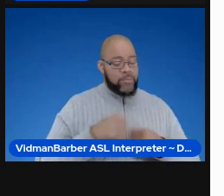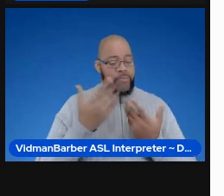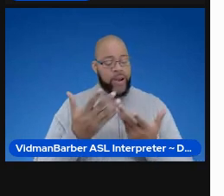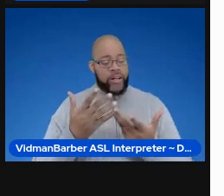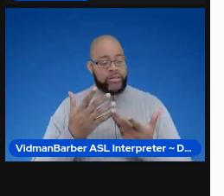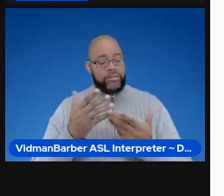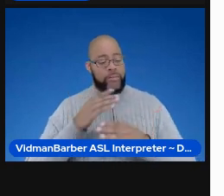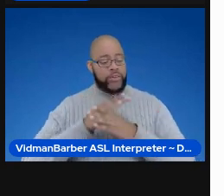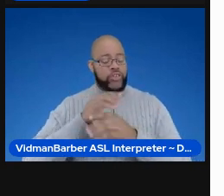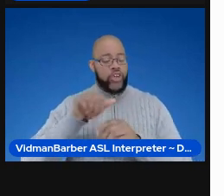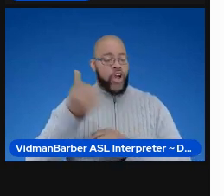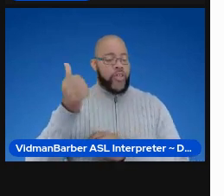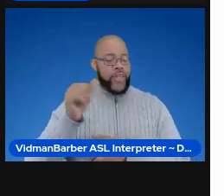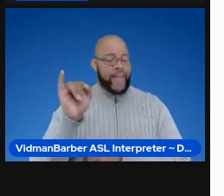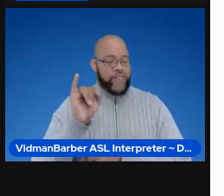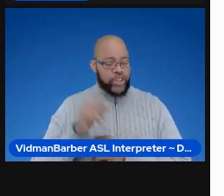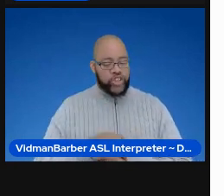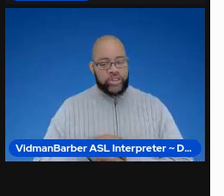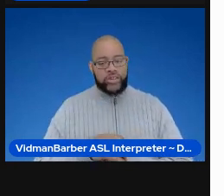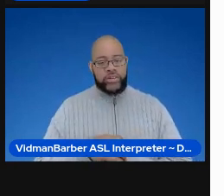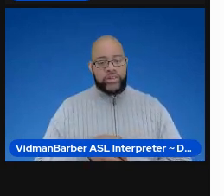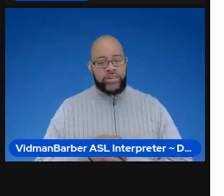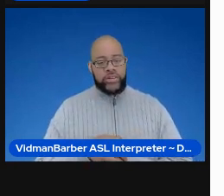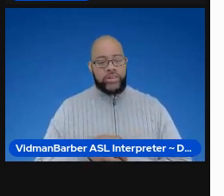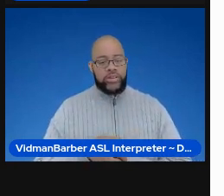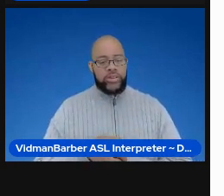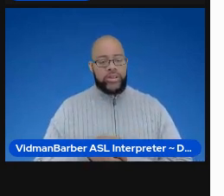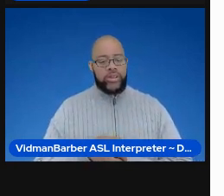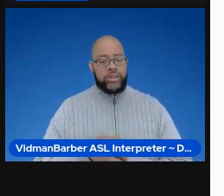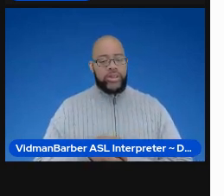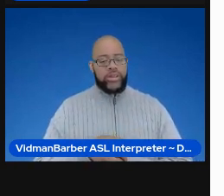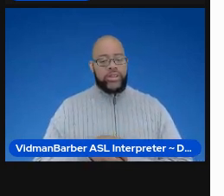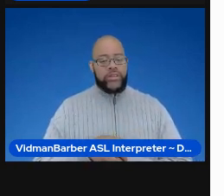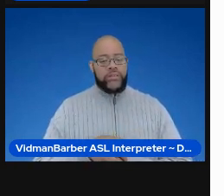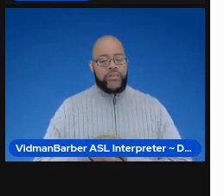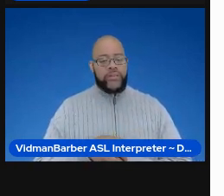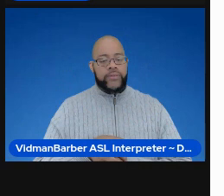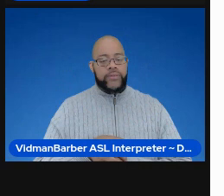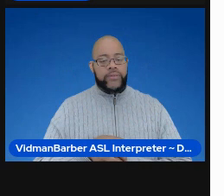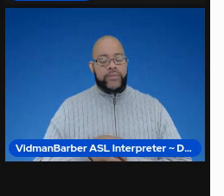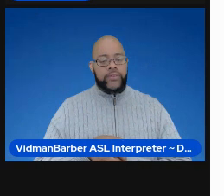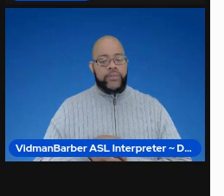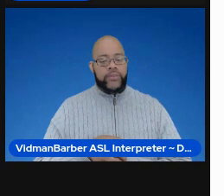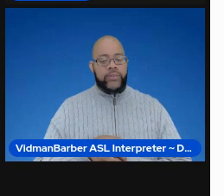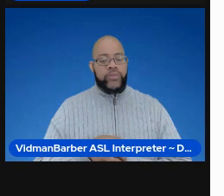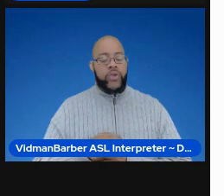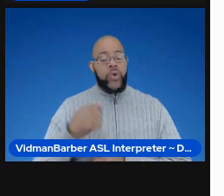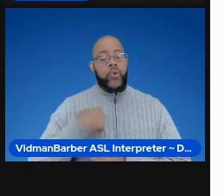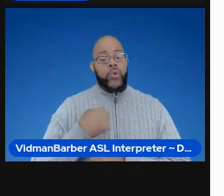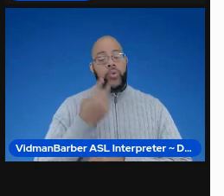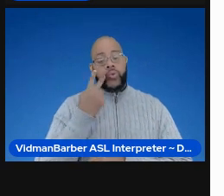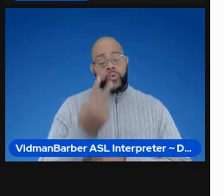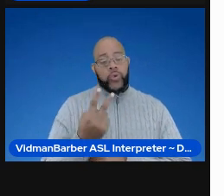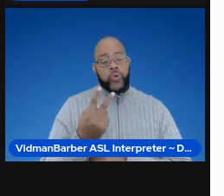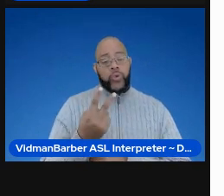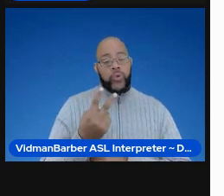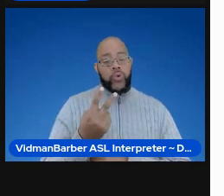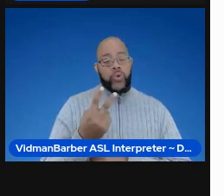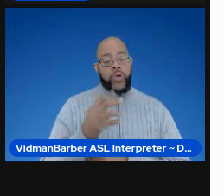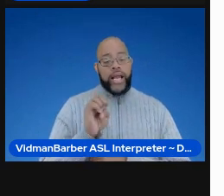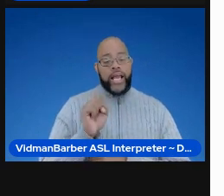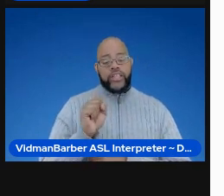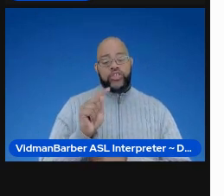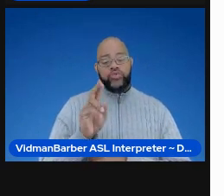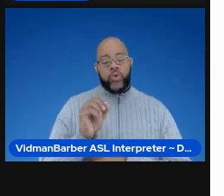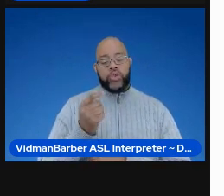other infections. So based on our review, we saw that estrogen could